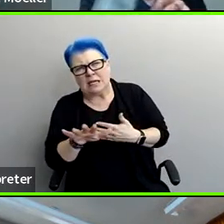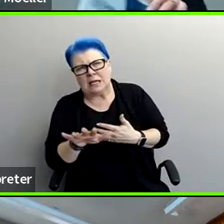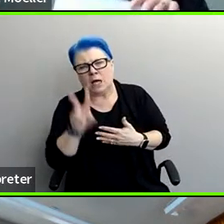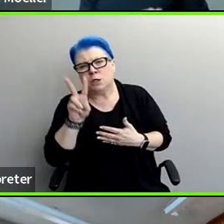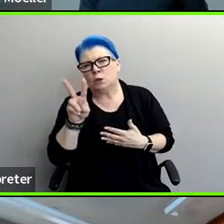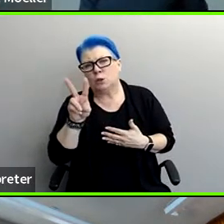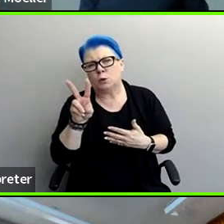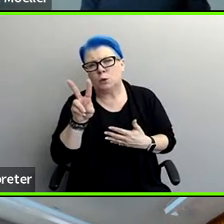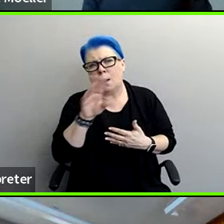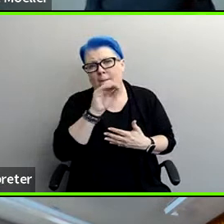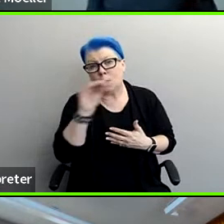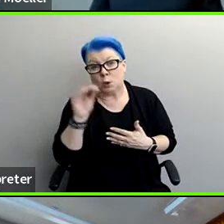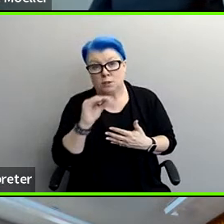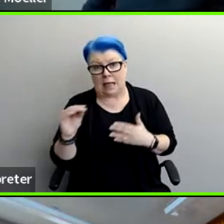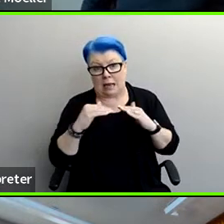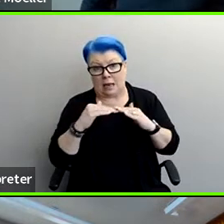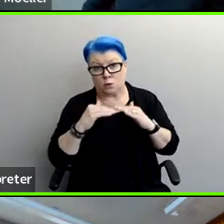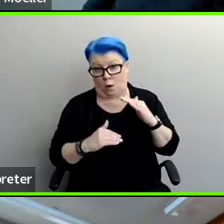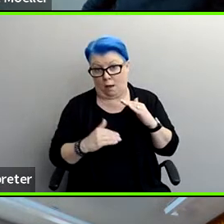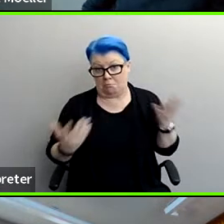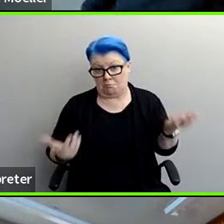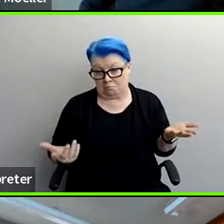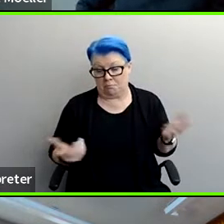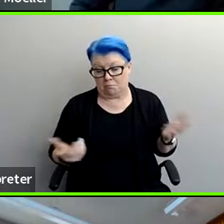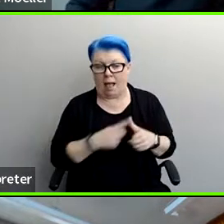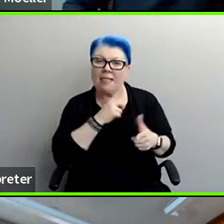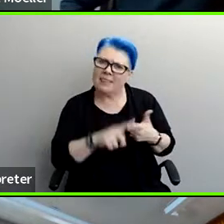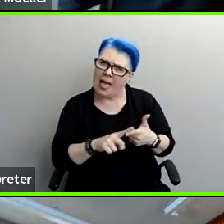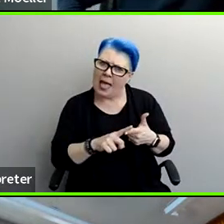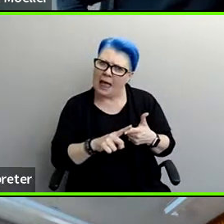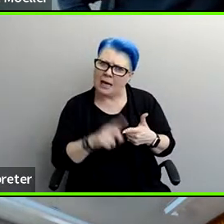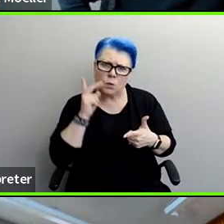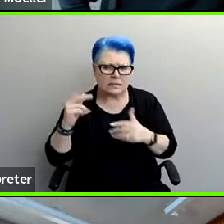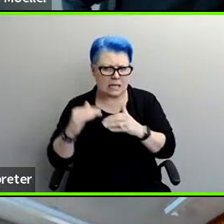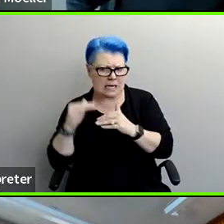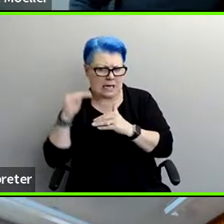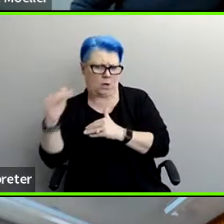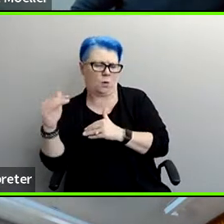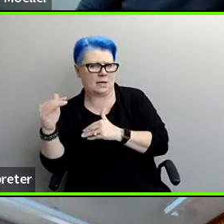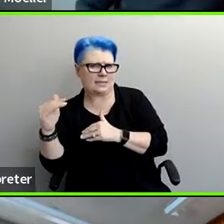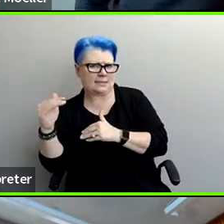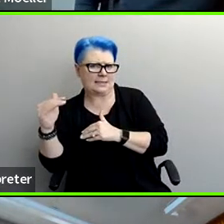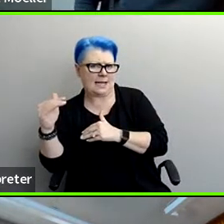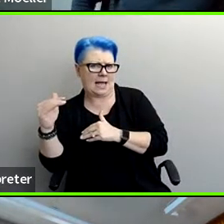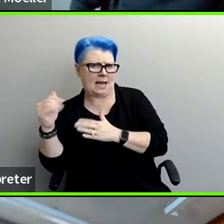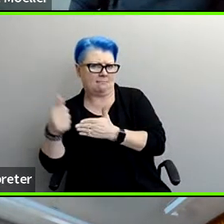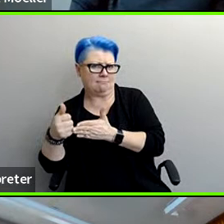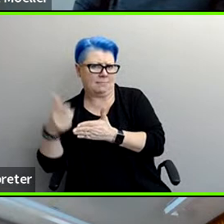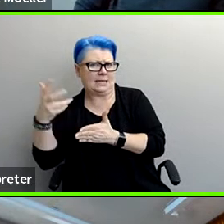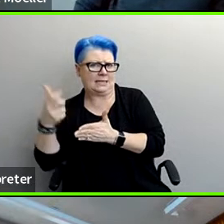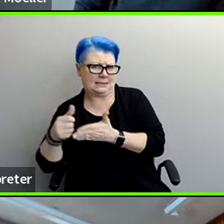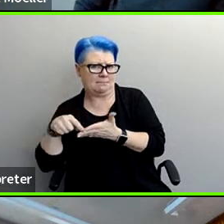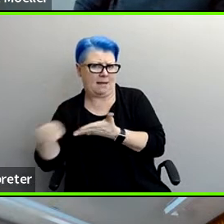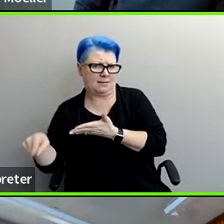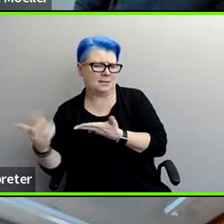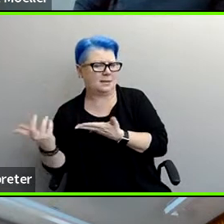a 2% drop, okay? Then you have an increase in your expenses of 4%.